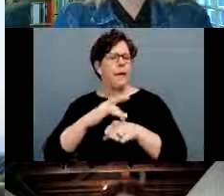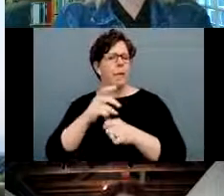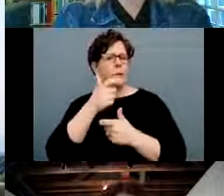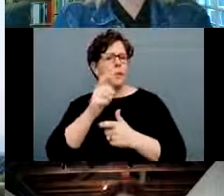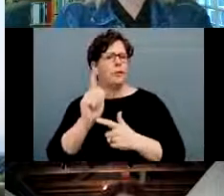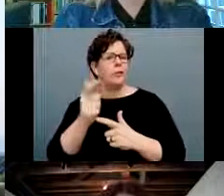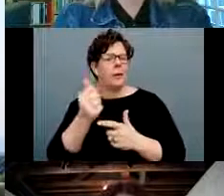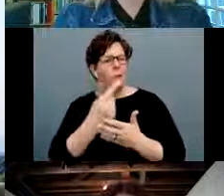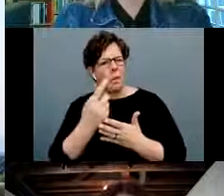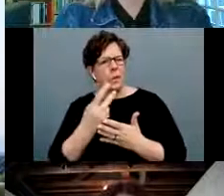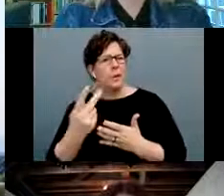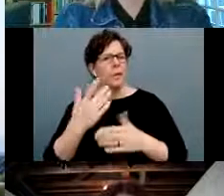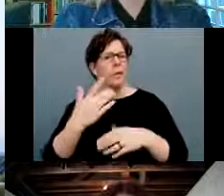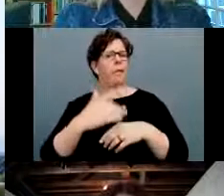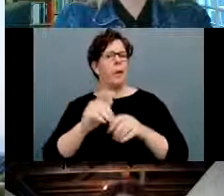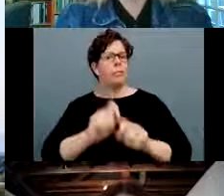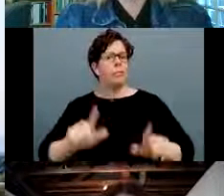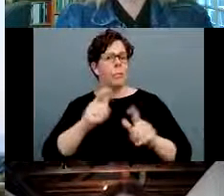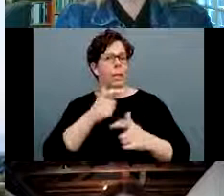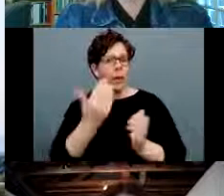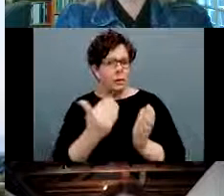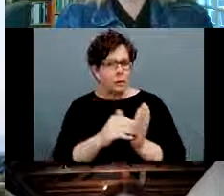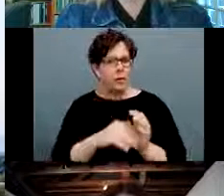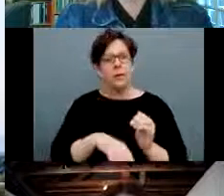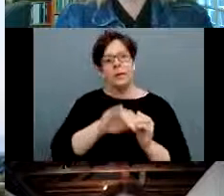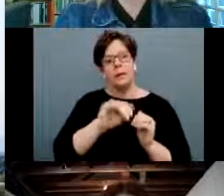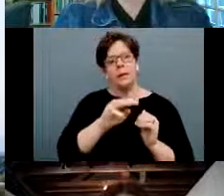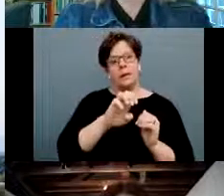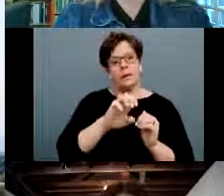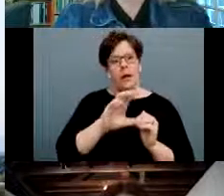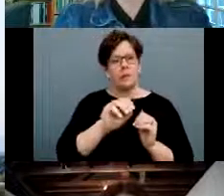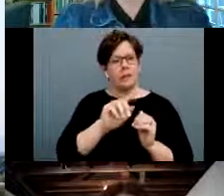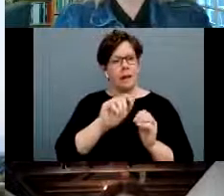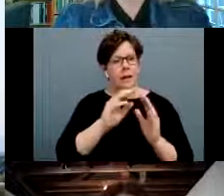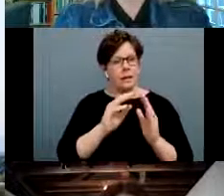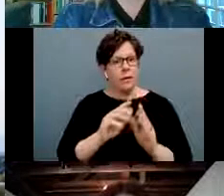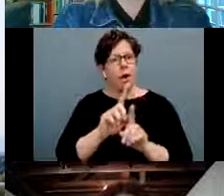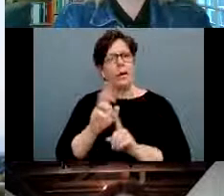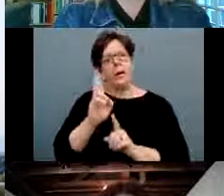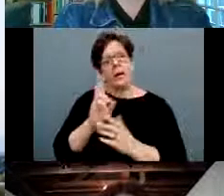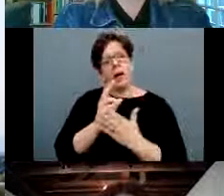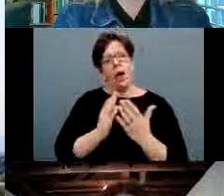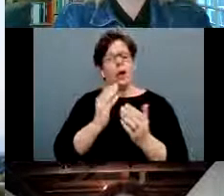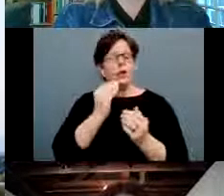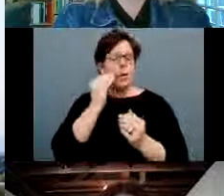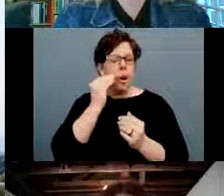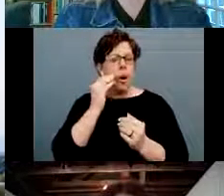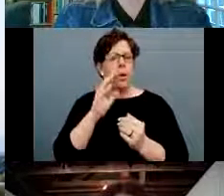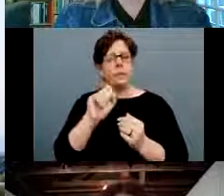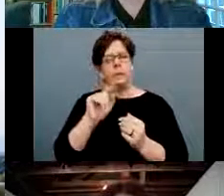other recordings located both at the James Castle House as well as the Historic Artist Homes and Studios YouTube channels.